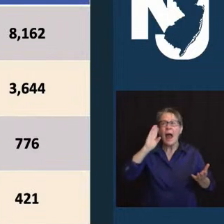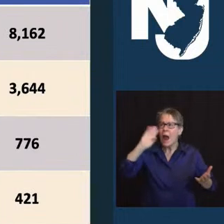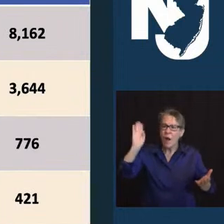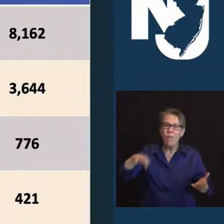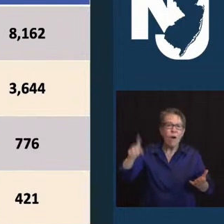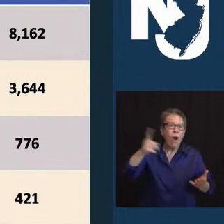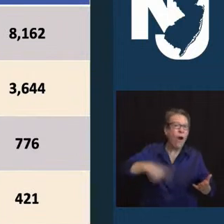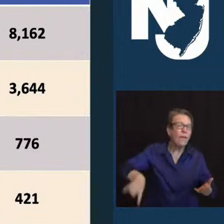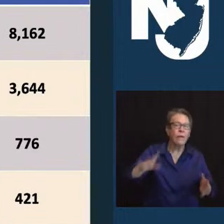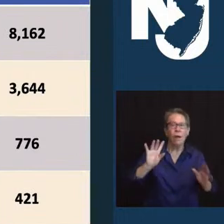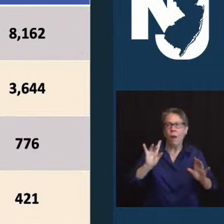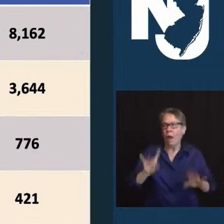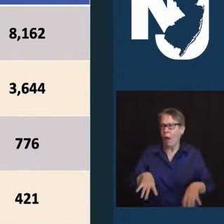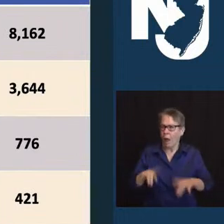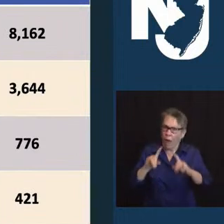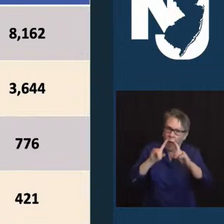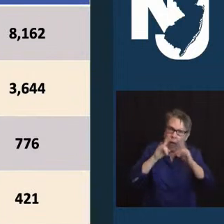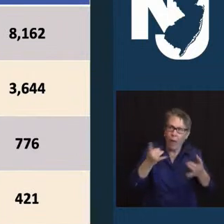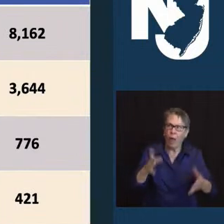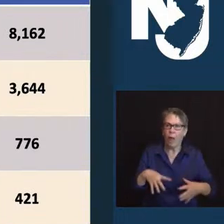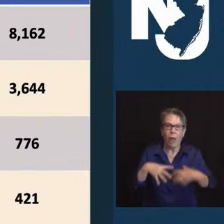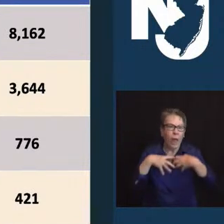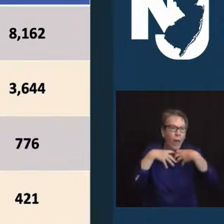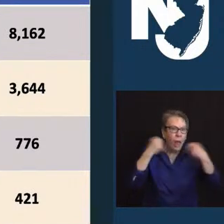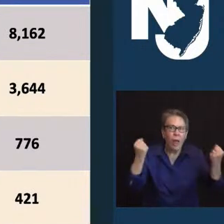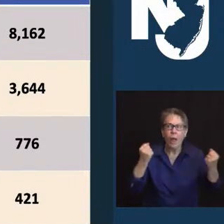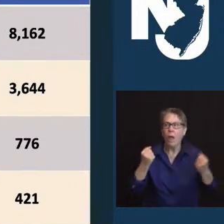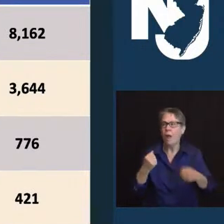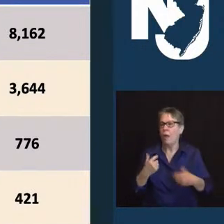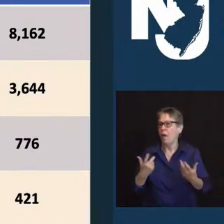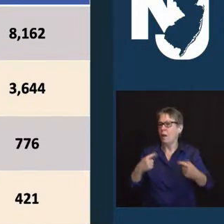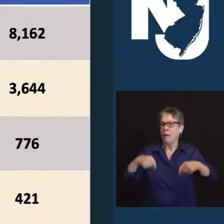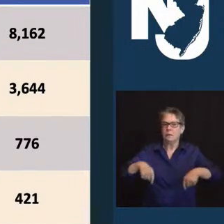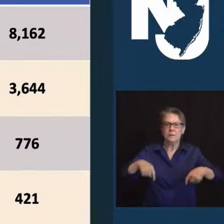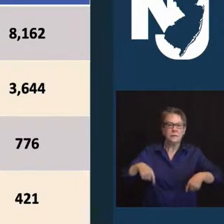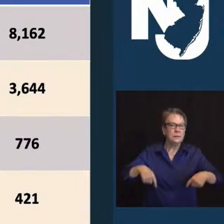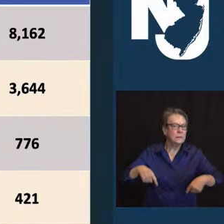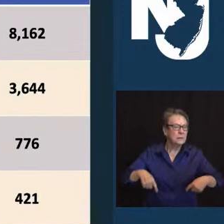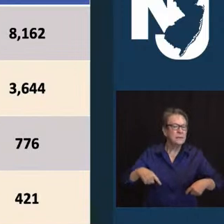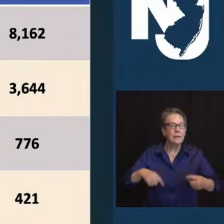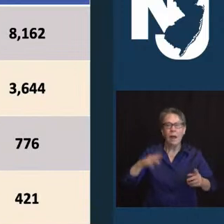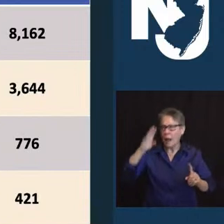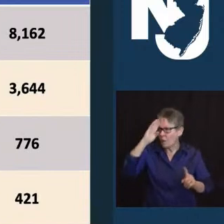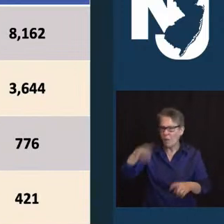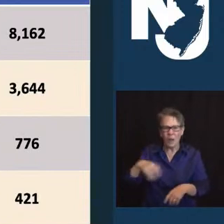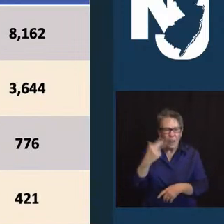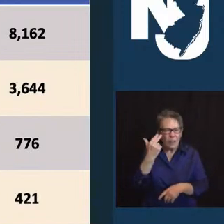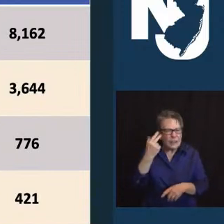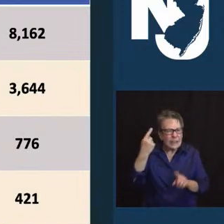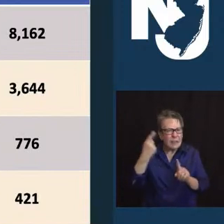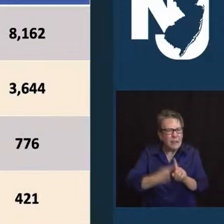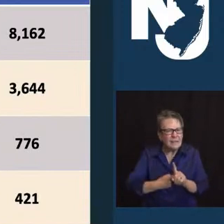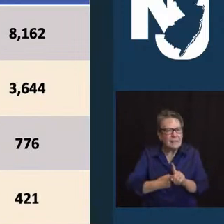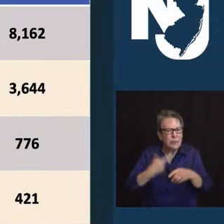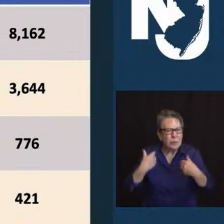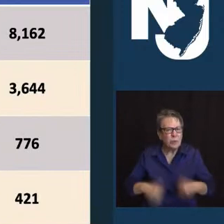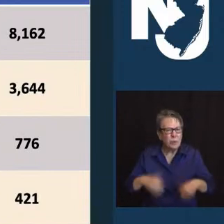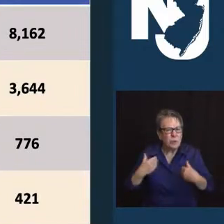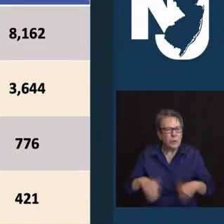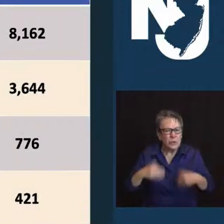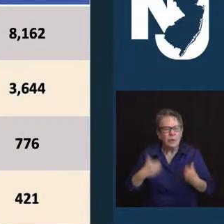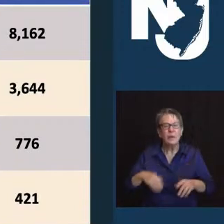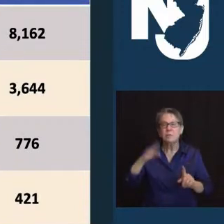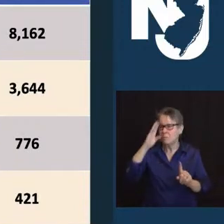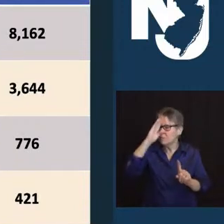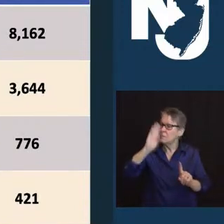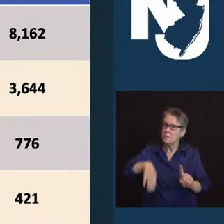all quite tired after a year of social distancing and face masks. You are, trust me, so are we. But never forget,